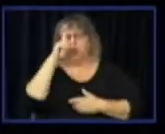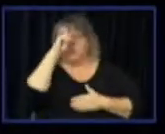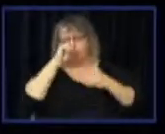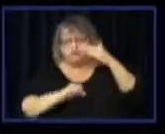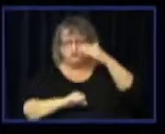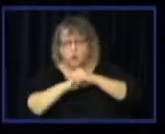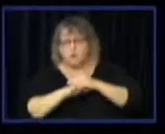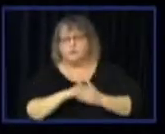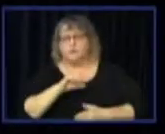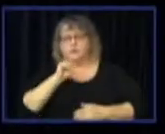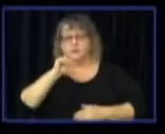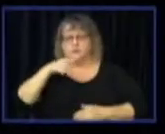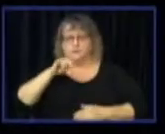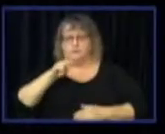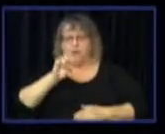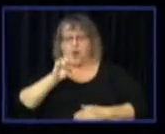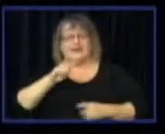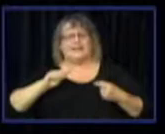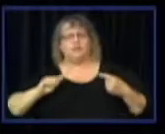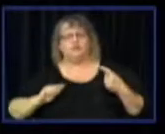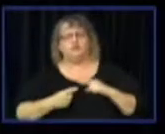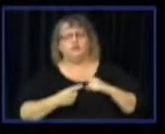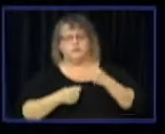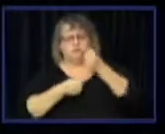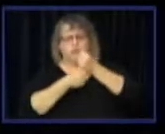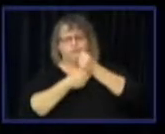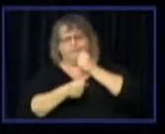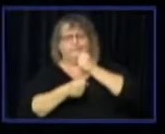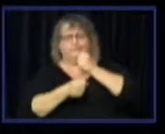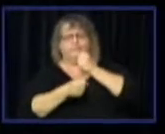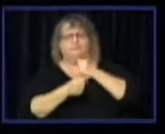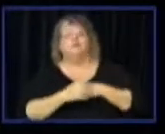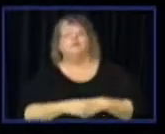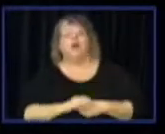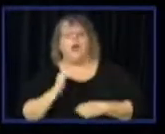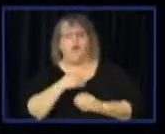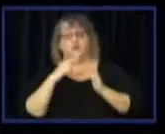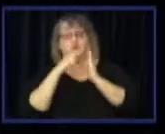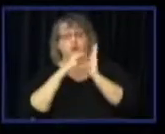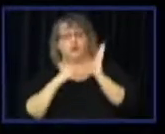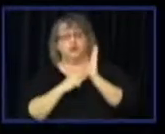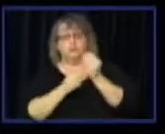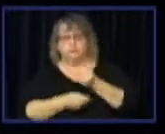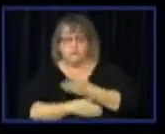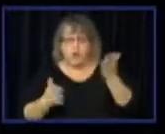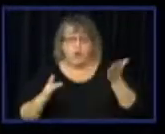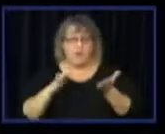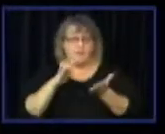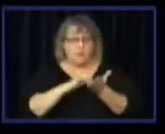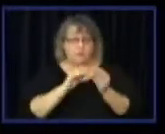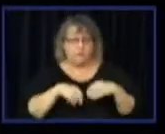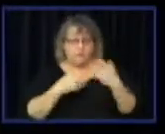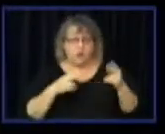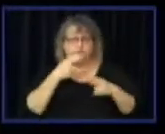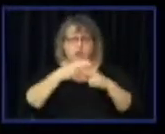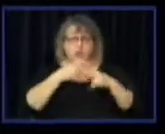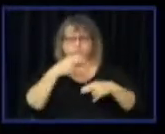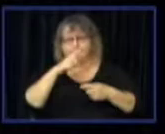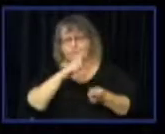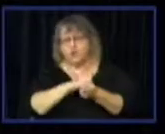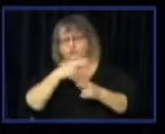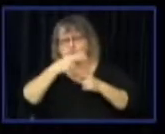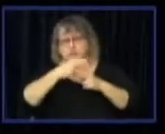and spinal cord injury. And a registry like ours can provide medical providers, can